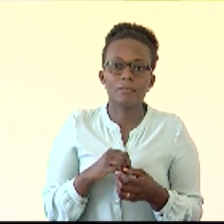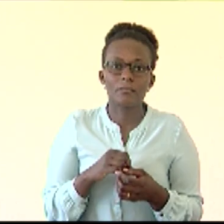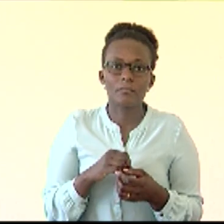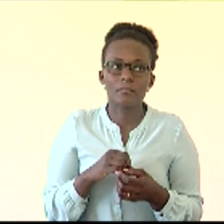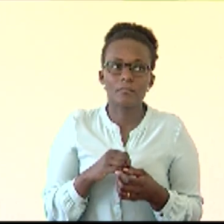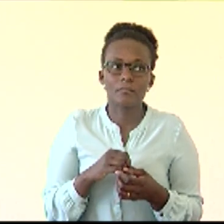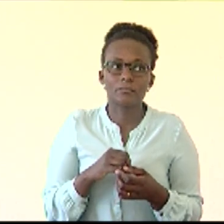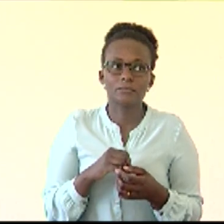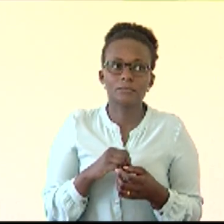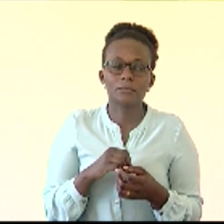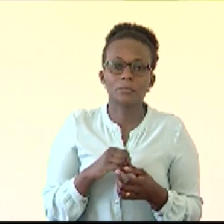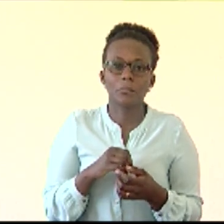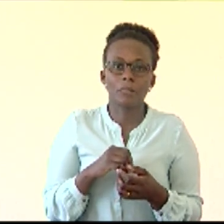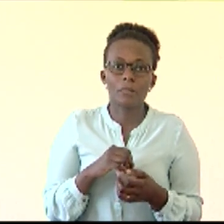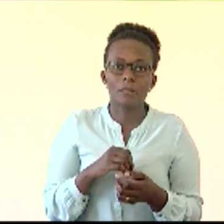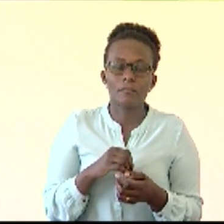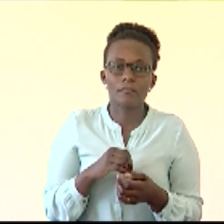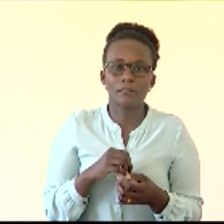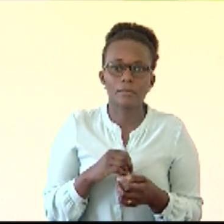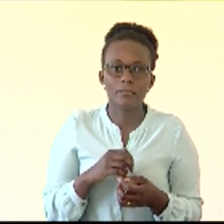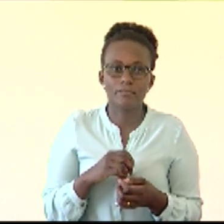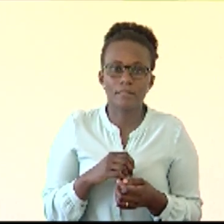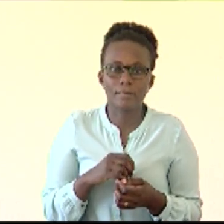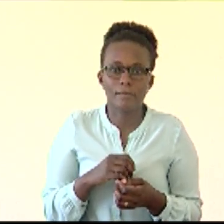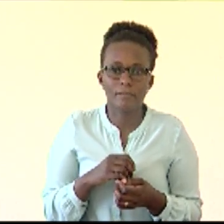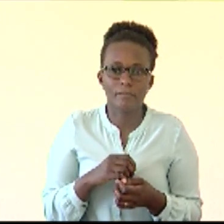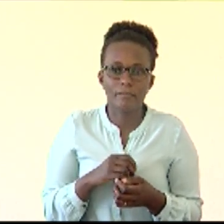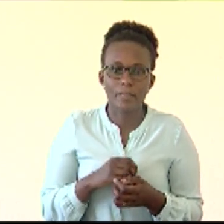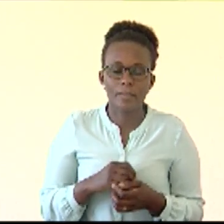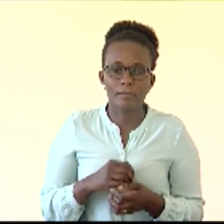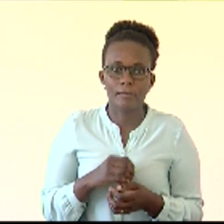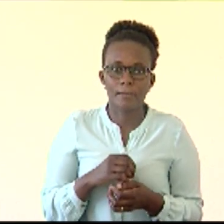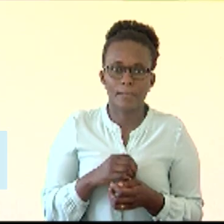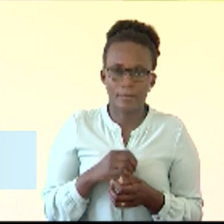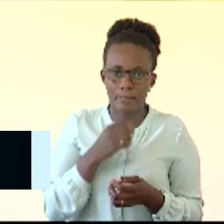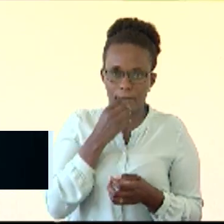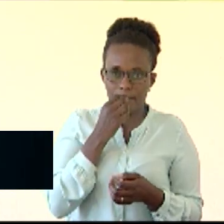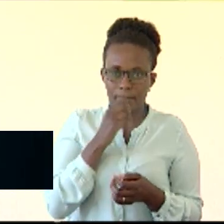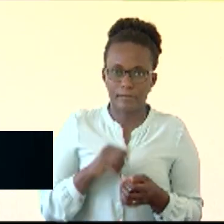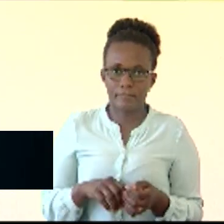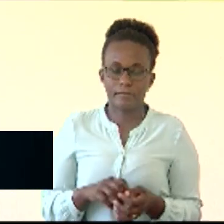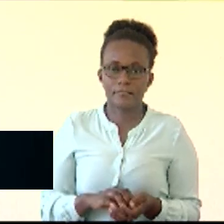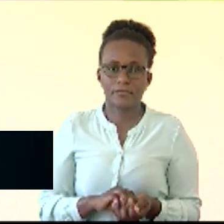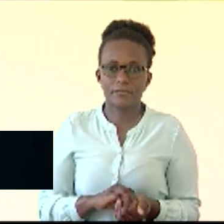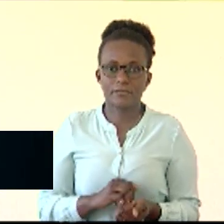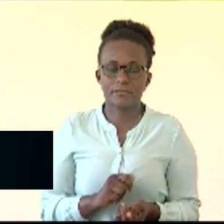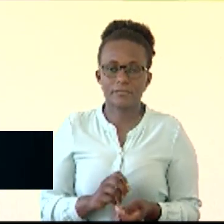tin 2 nitrate. That is also a soluble solution. Tin 2 nitrate, you can have